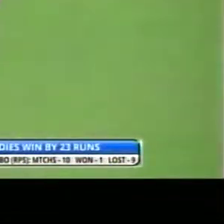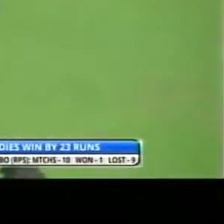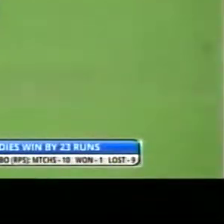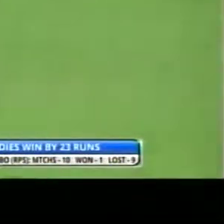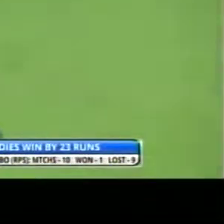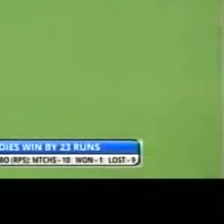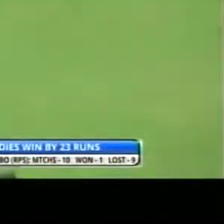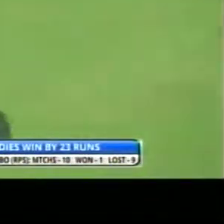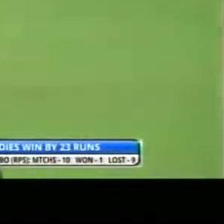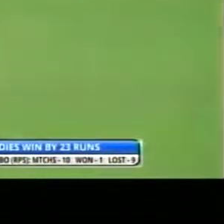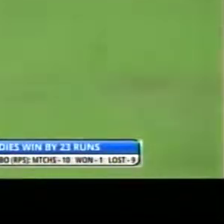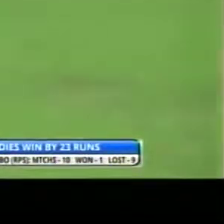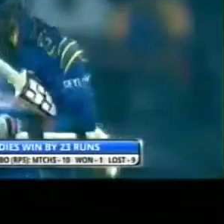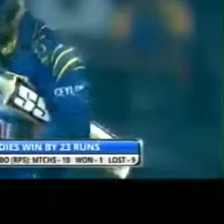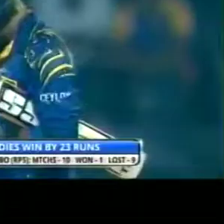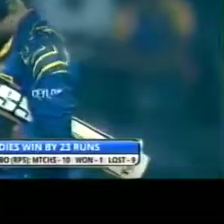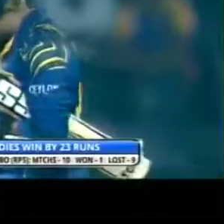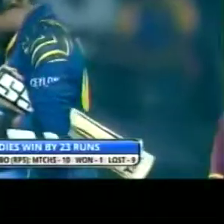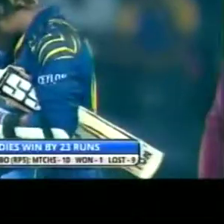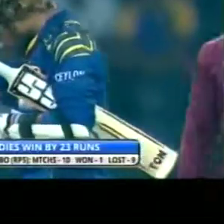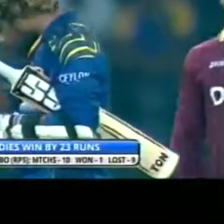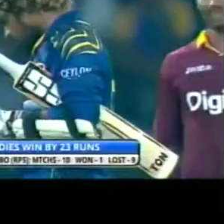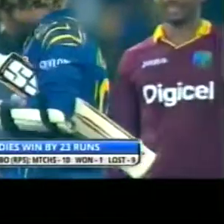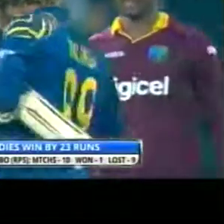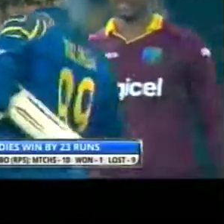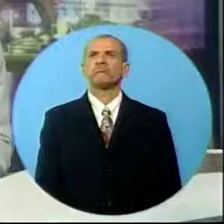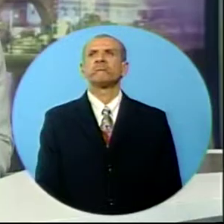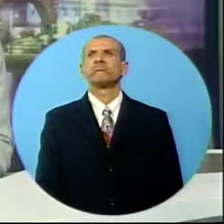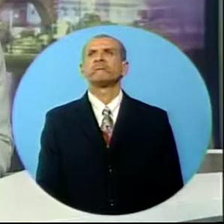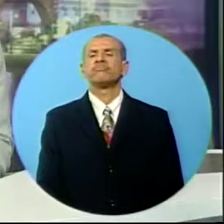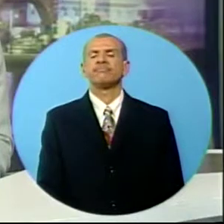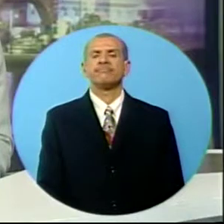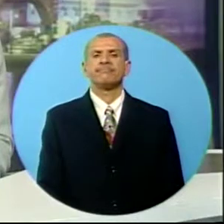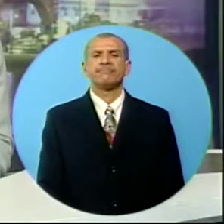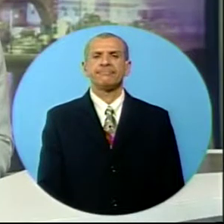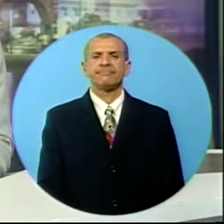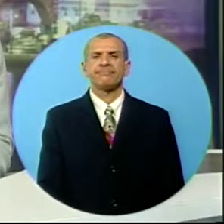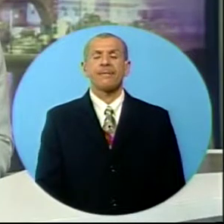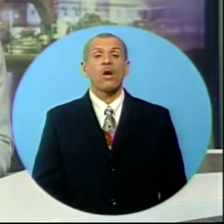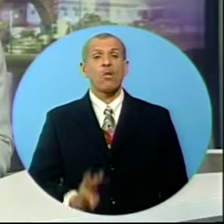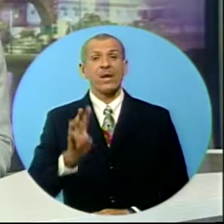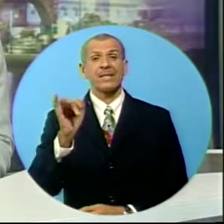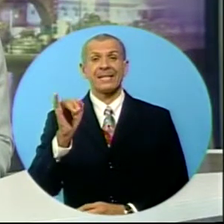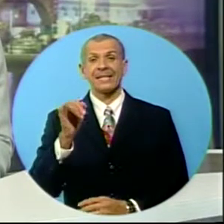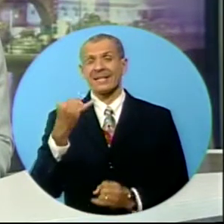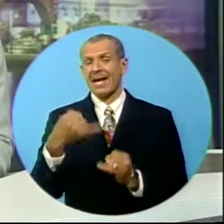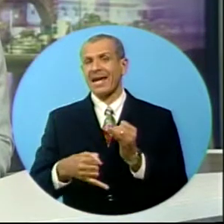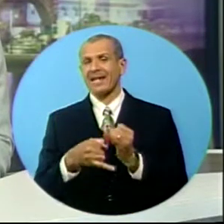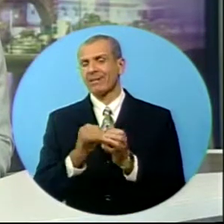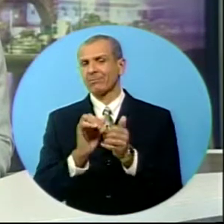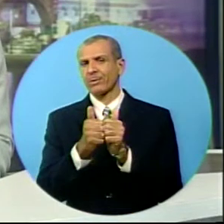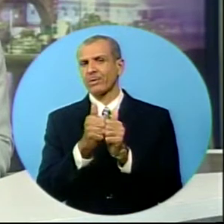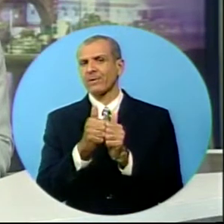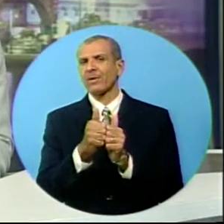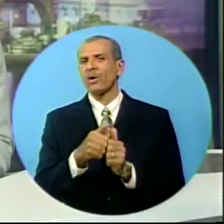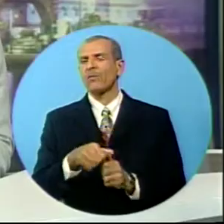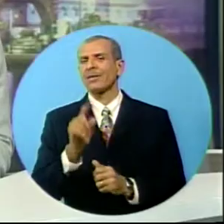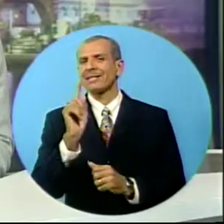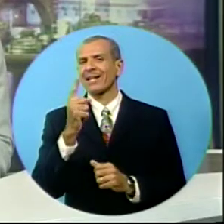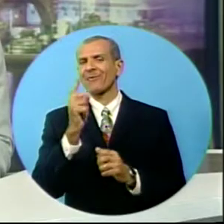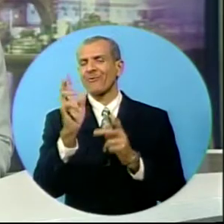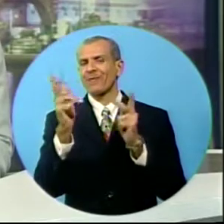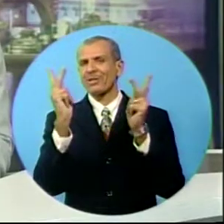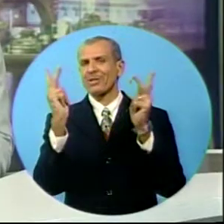measure of consolation yes a win is a win it's important so West Indies ending the series with just a single